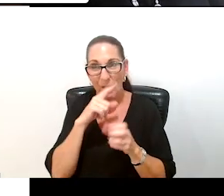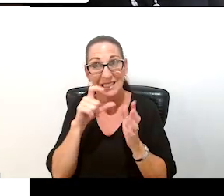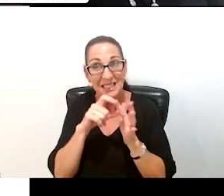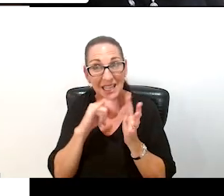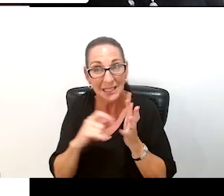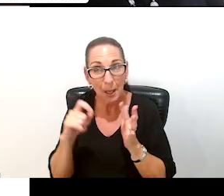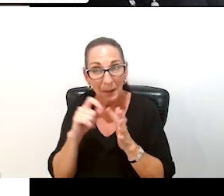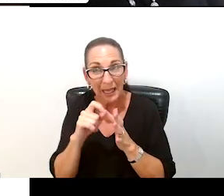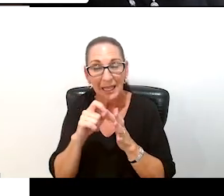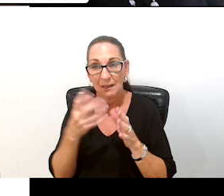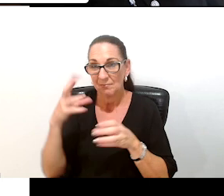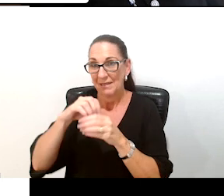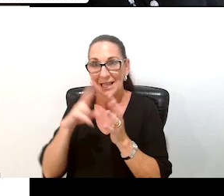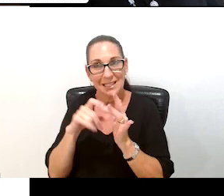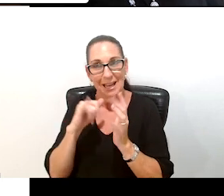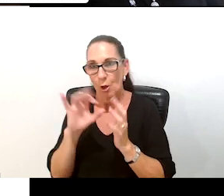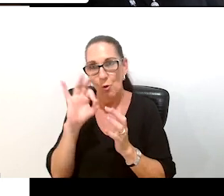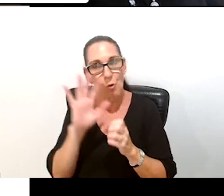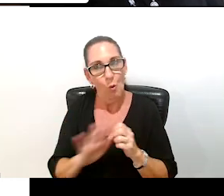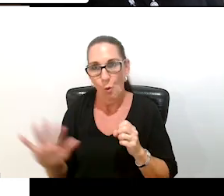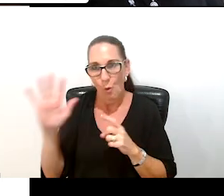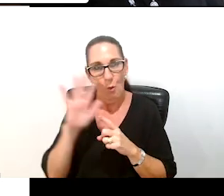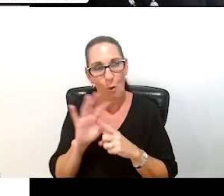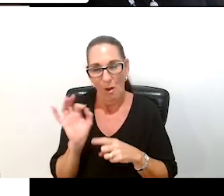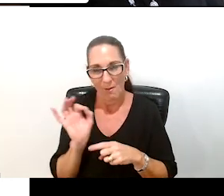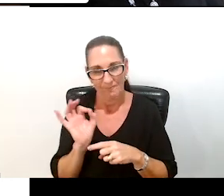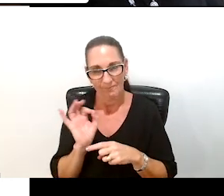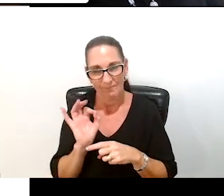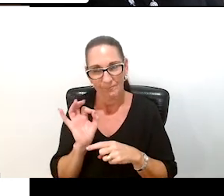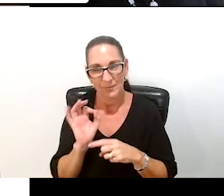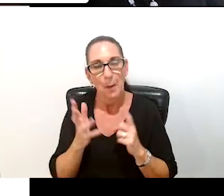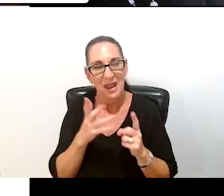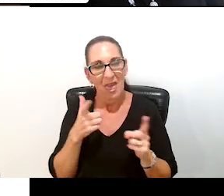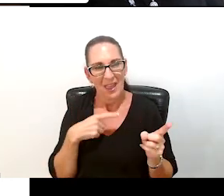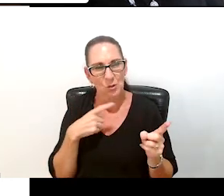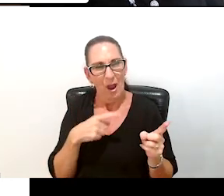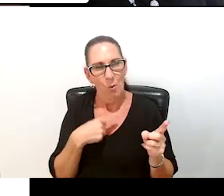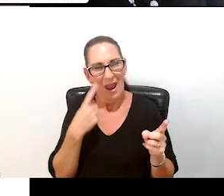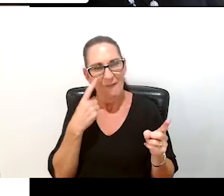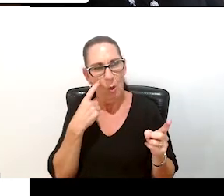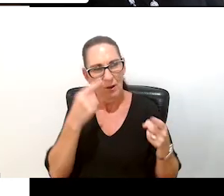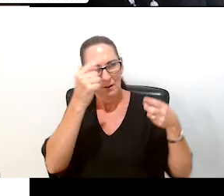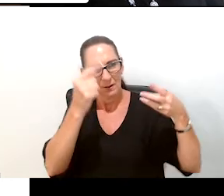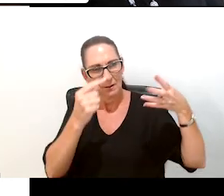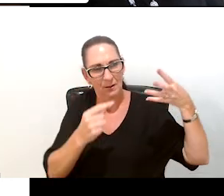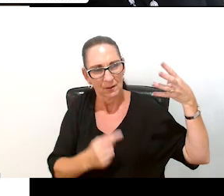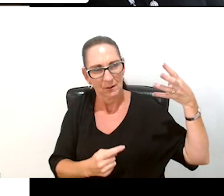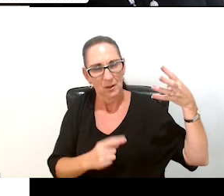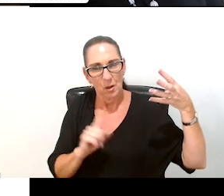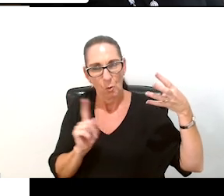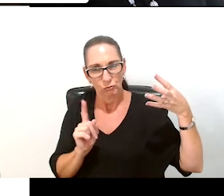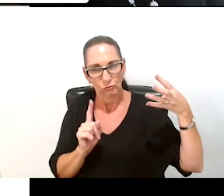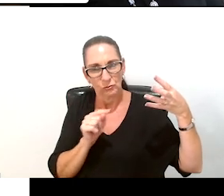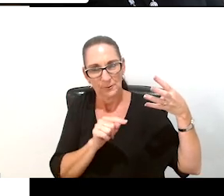or is part of the NDIS. So what are the limitation of the disability indicators? And the data from the first